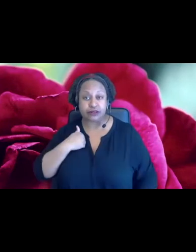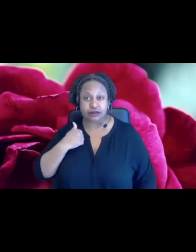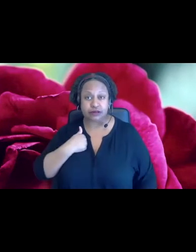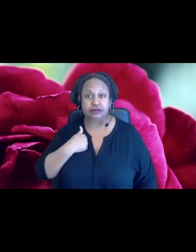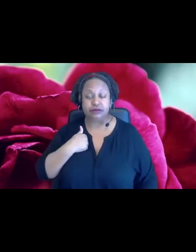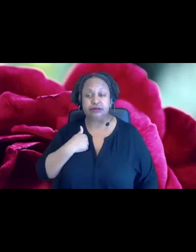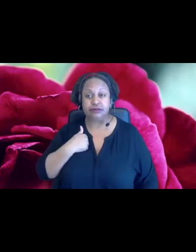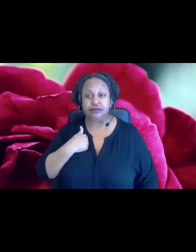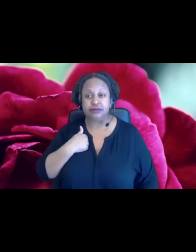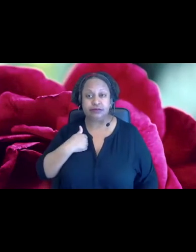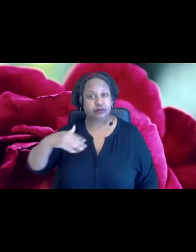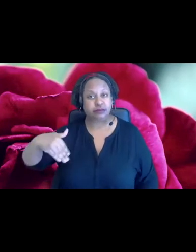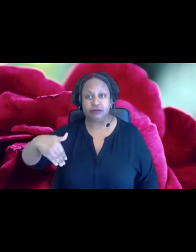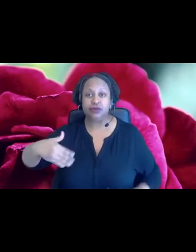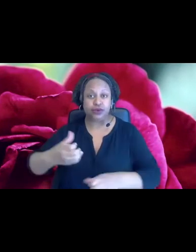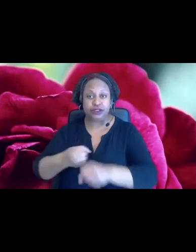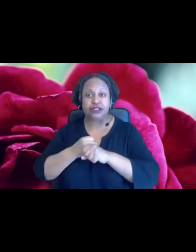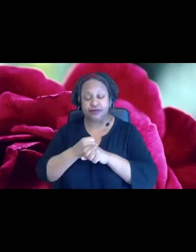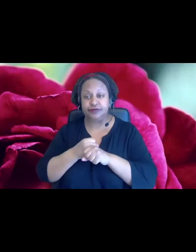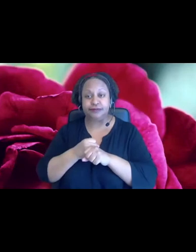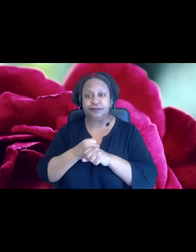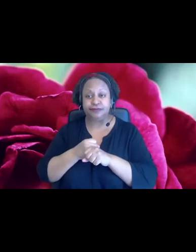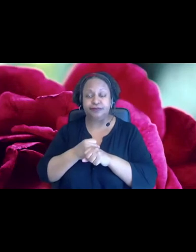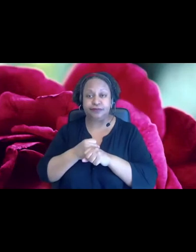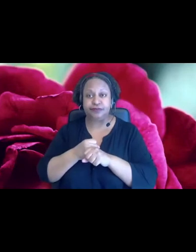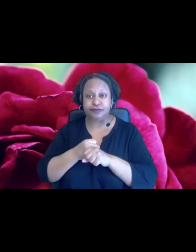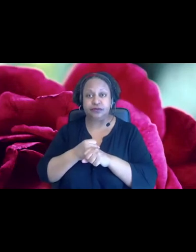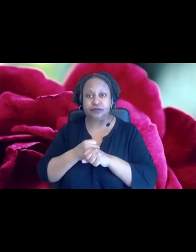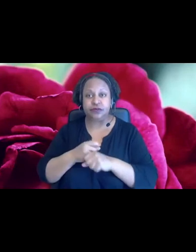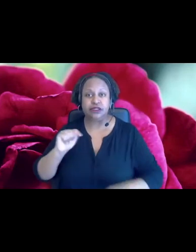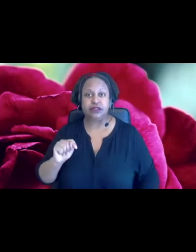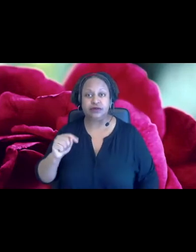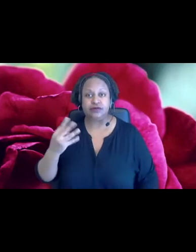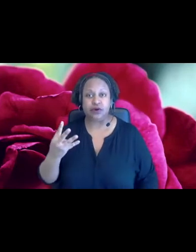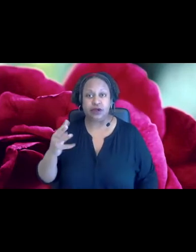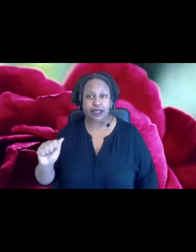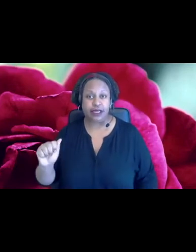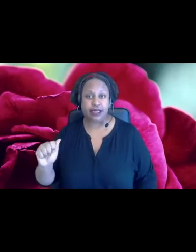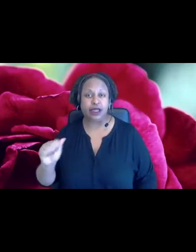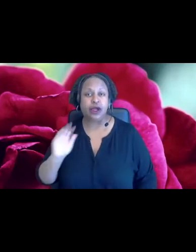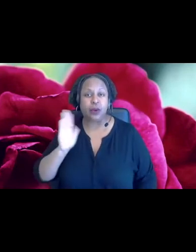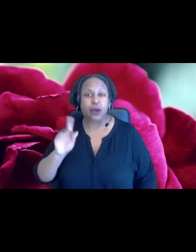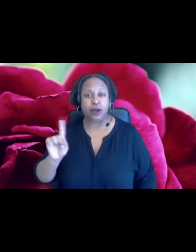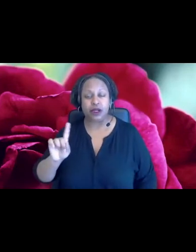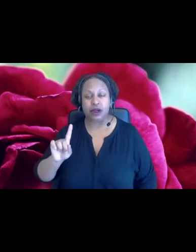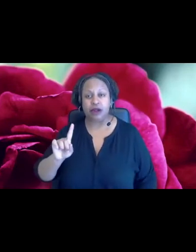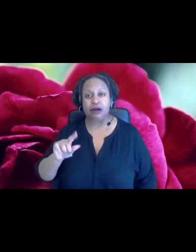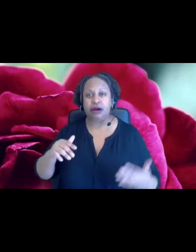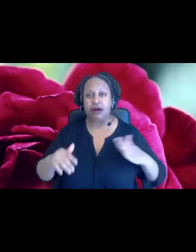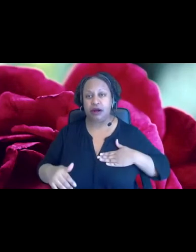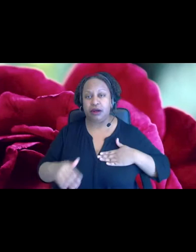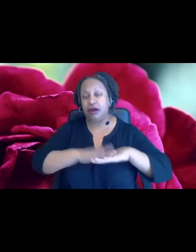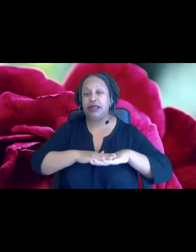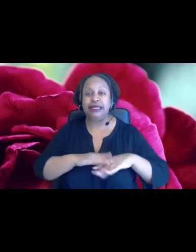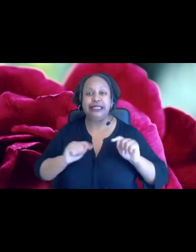wouldn't receive a slip from on a T4A. Instead, it would be on a T4E